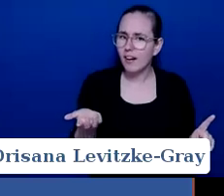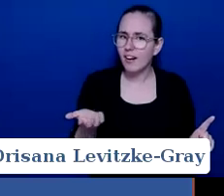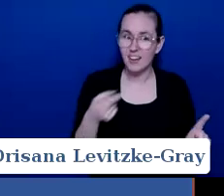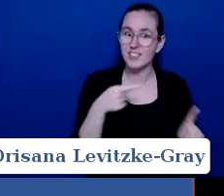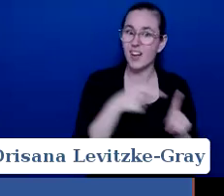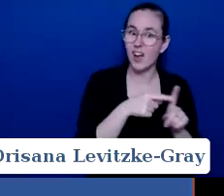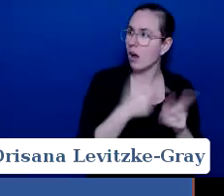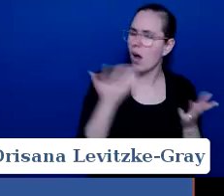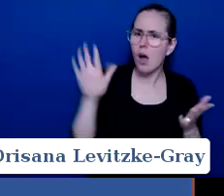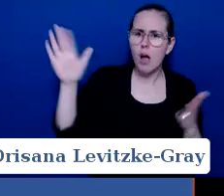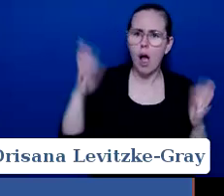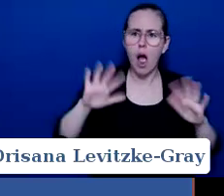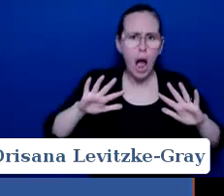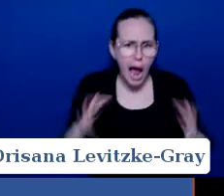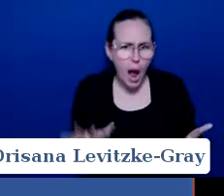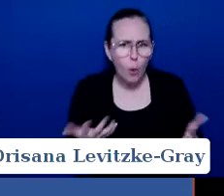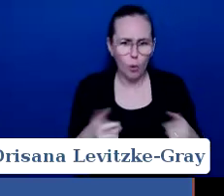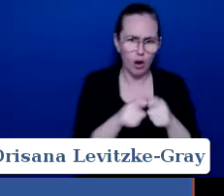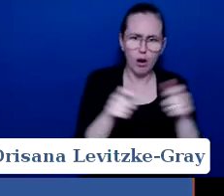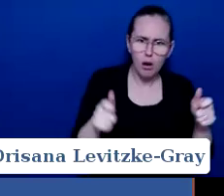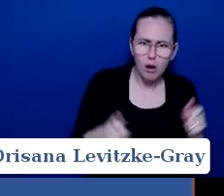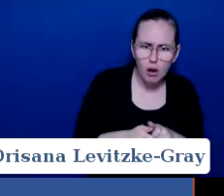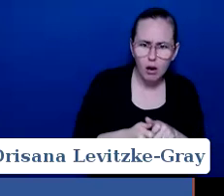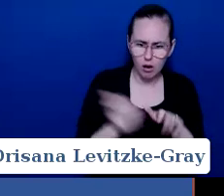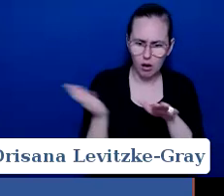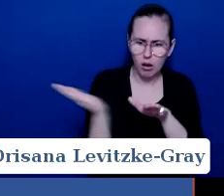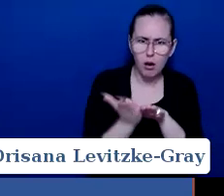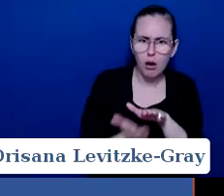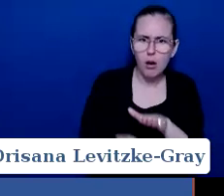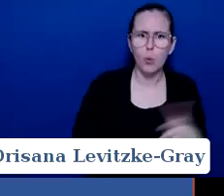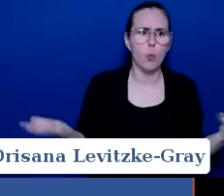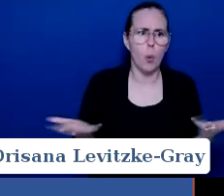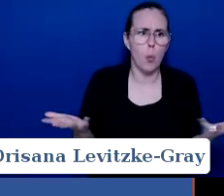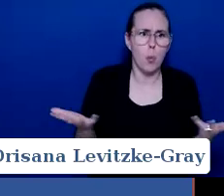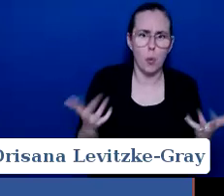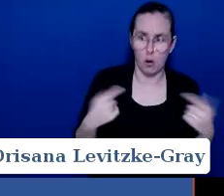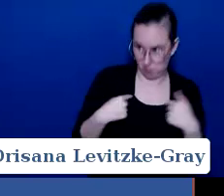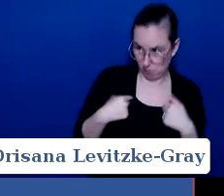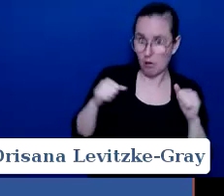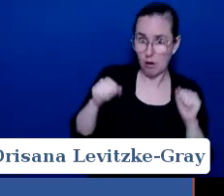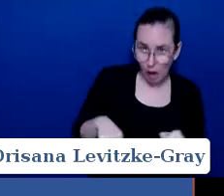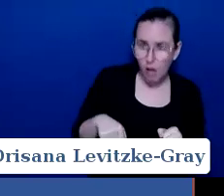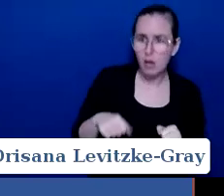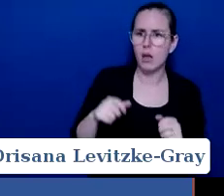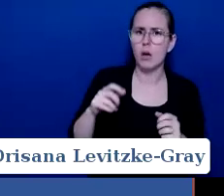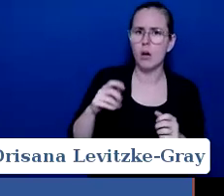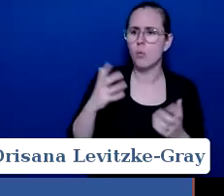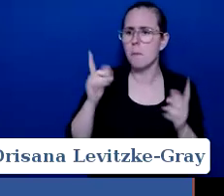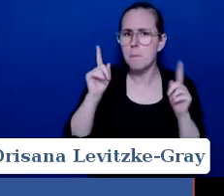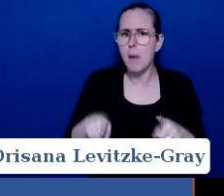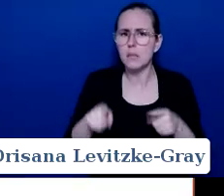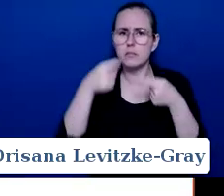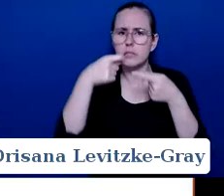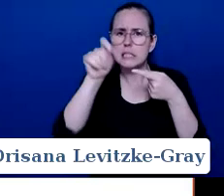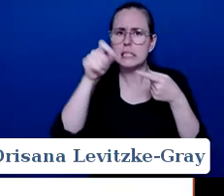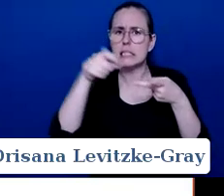you need to meet the criteria that are established for obtaining the disability status or the